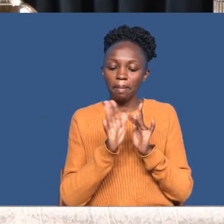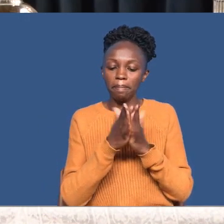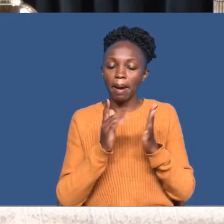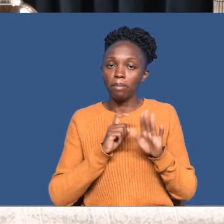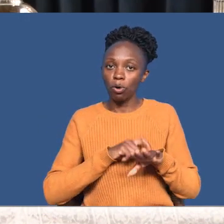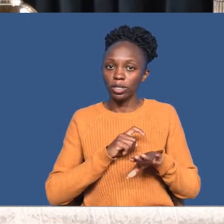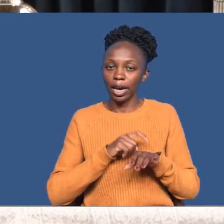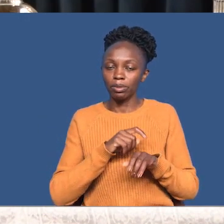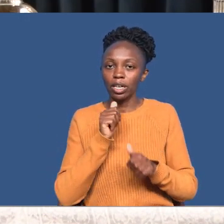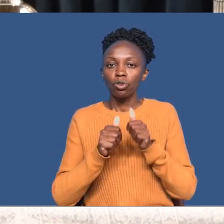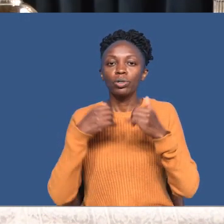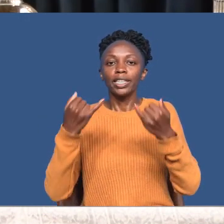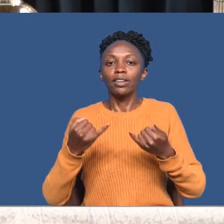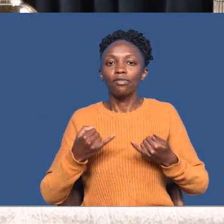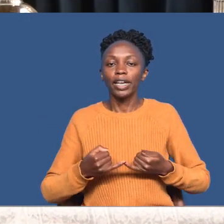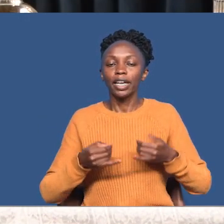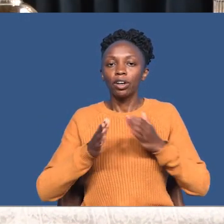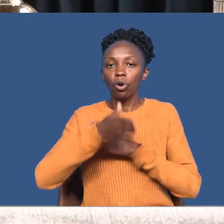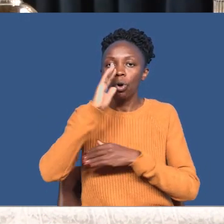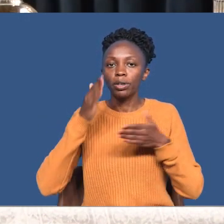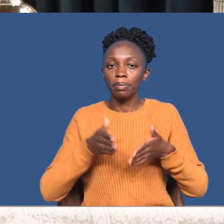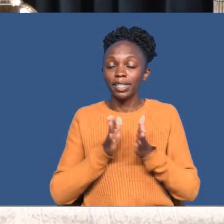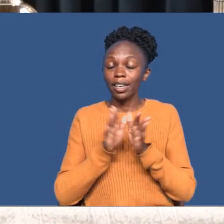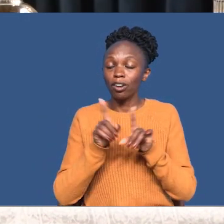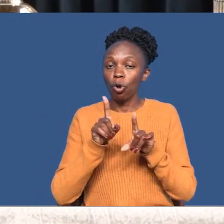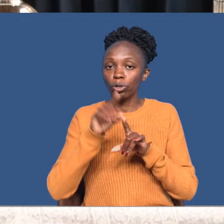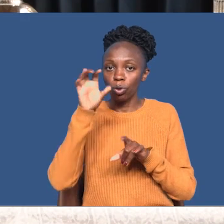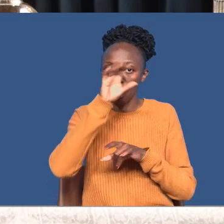that invited God's presence and God's miracles.